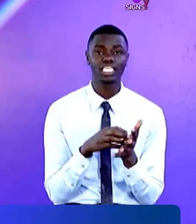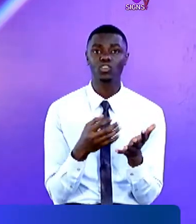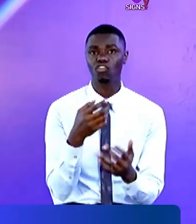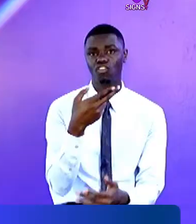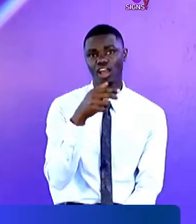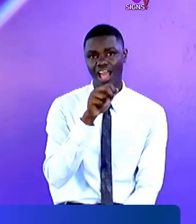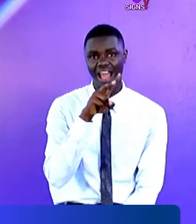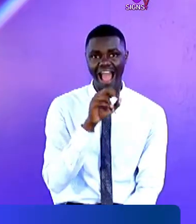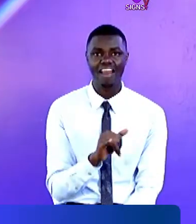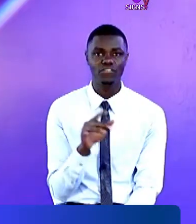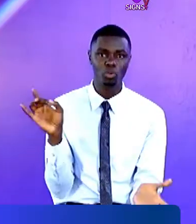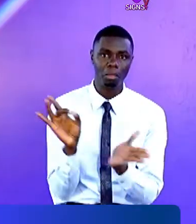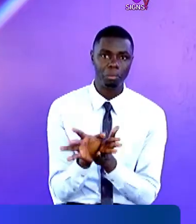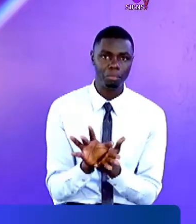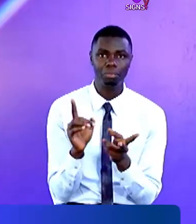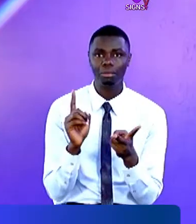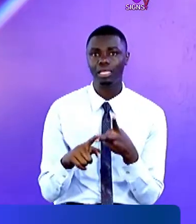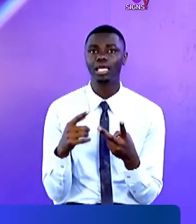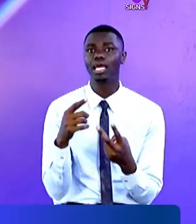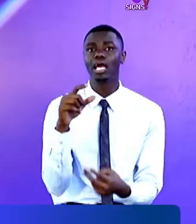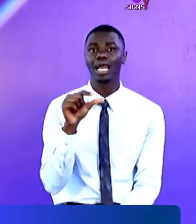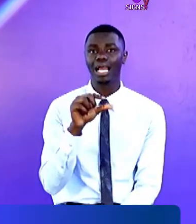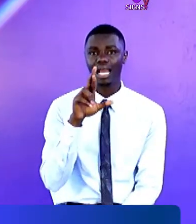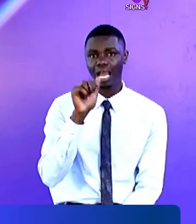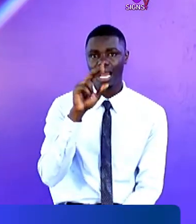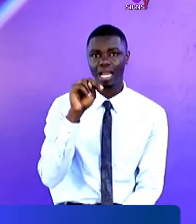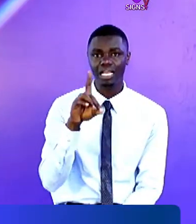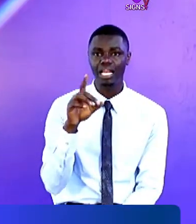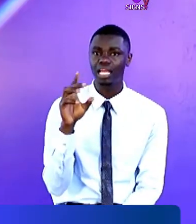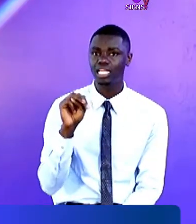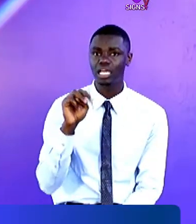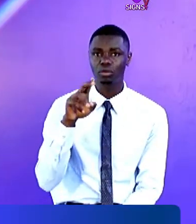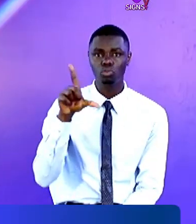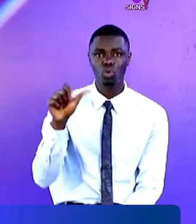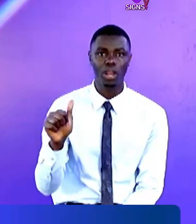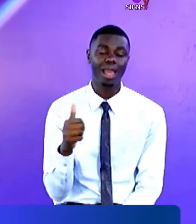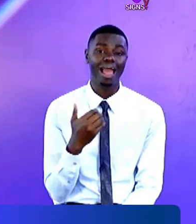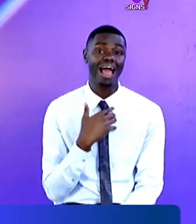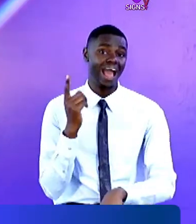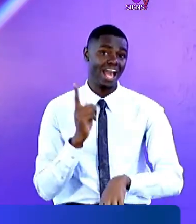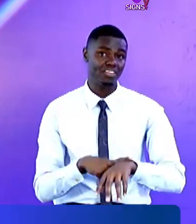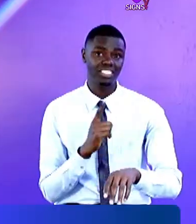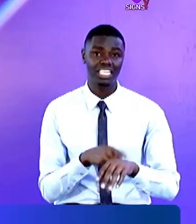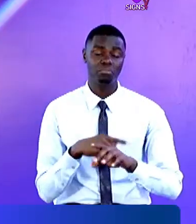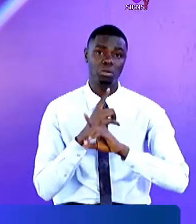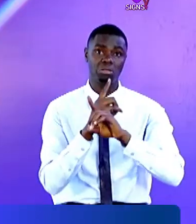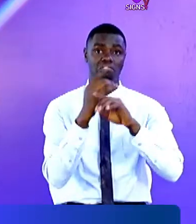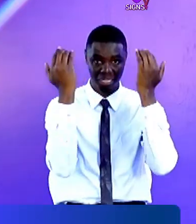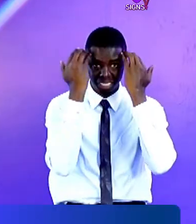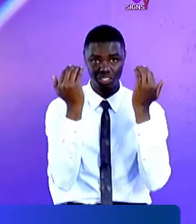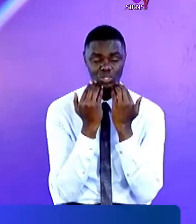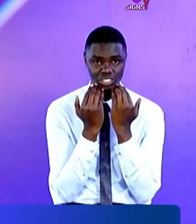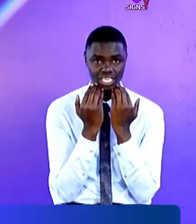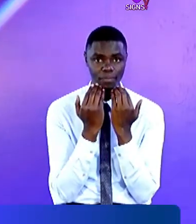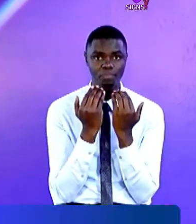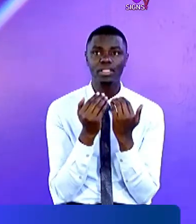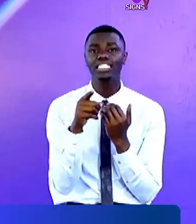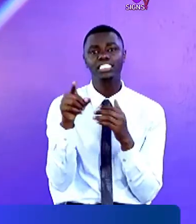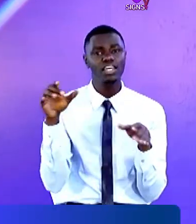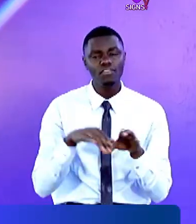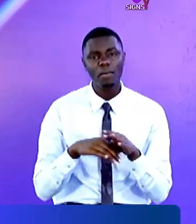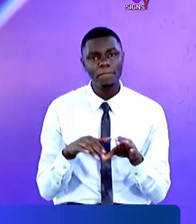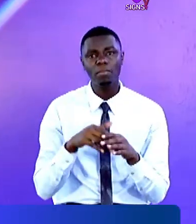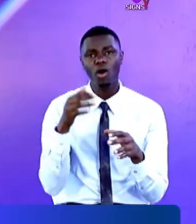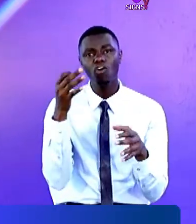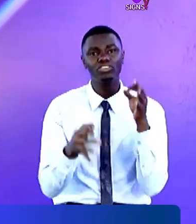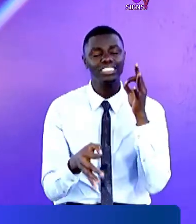Harvey, Wakina Grand Mola, all these guys, there's a time when they were defending judiciary. They have been members of